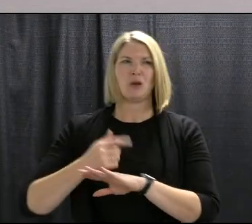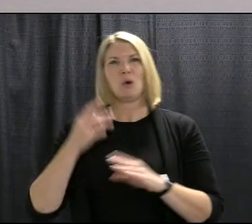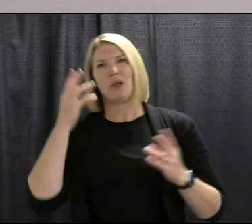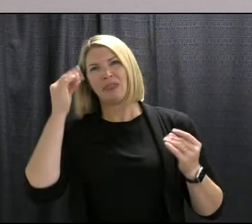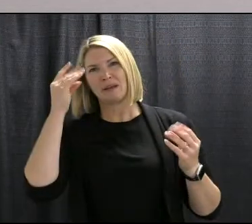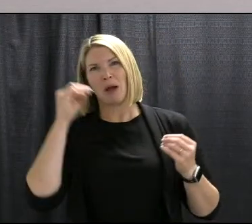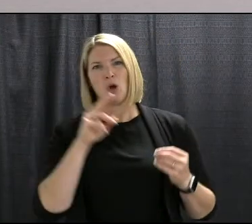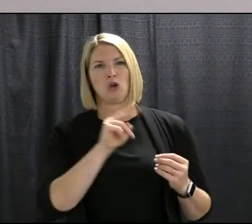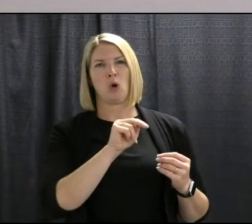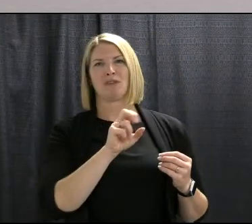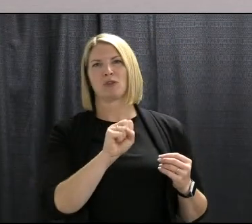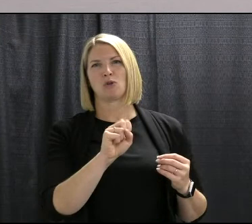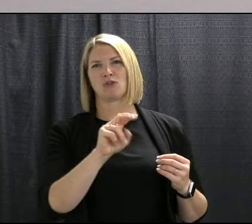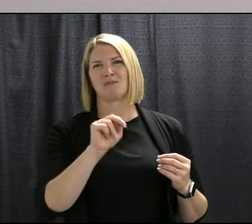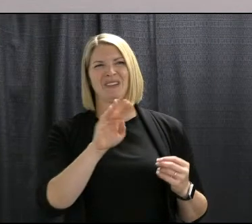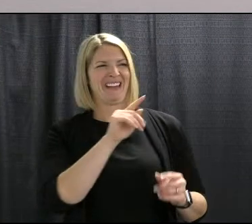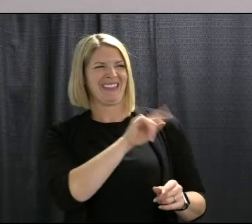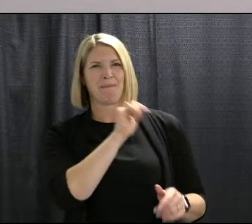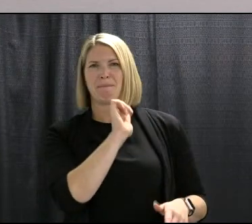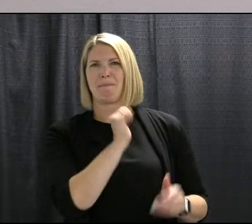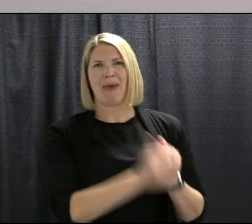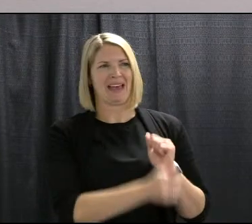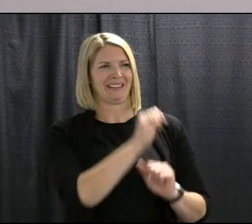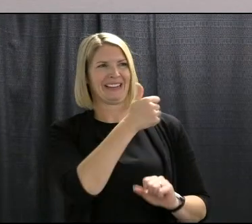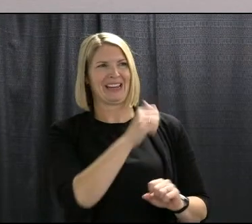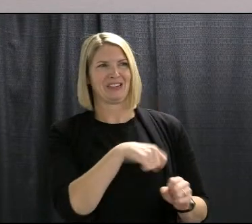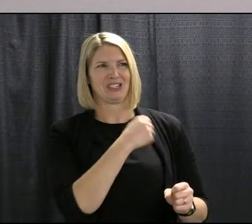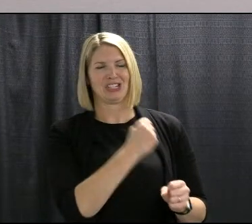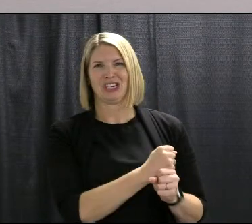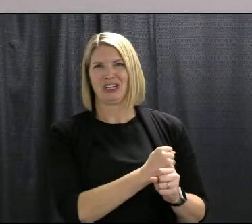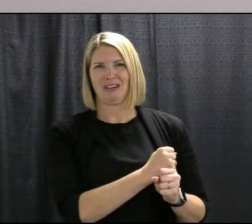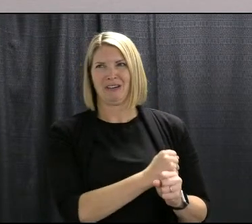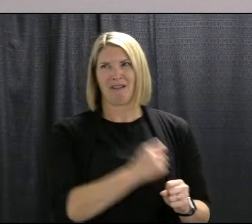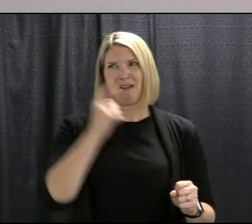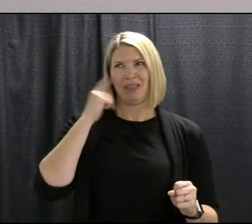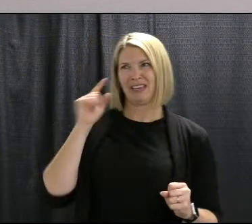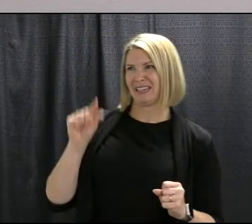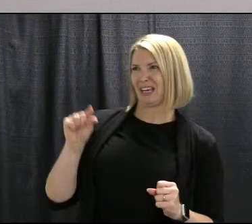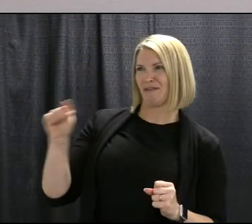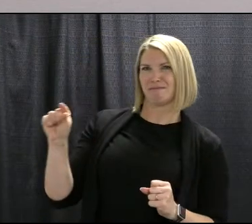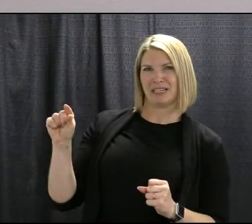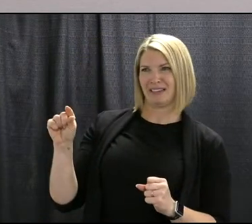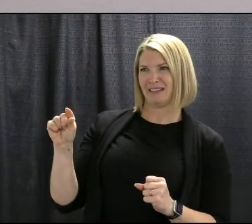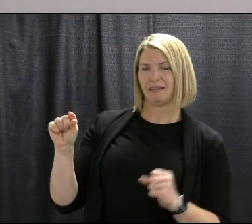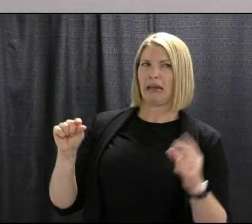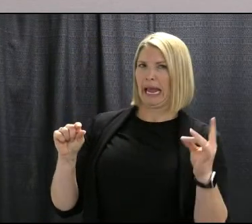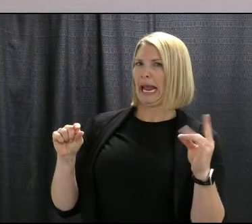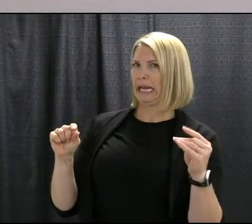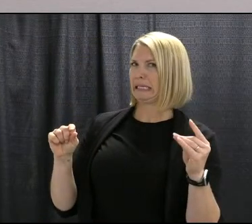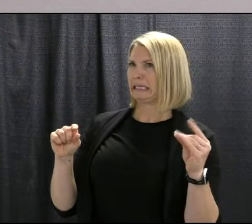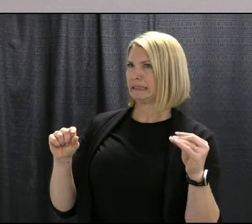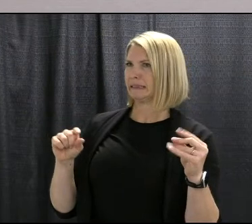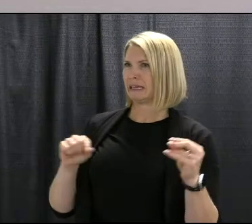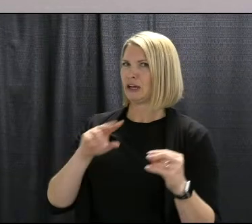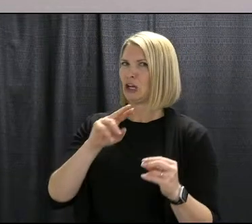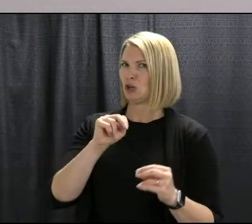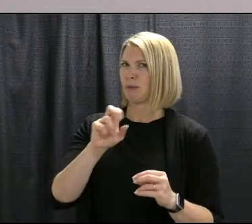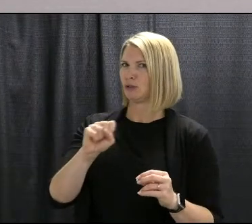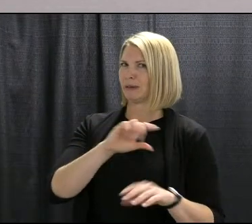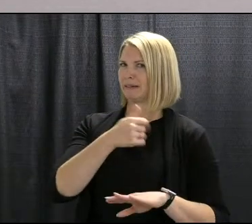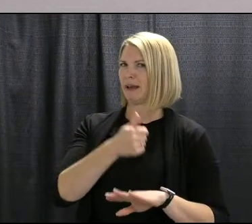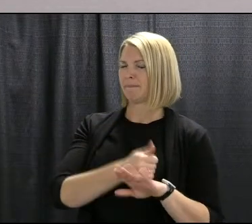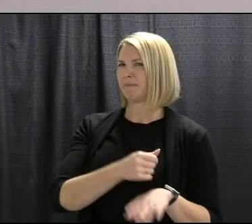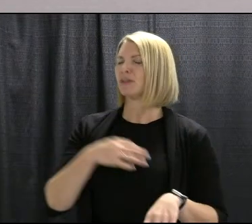Scotia and New Brunswick, well, those have existed for over a decade there. I mean, Since the 80s. Is the government not, right, for longer than a decade, is the government